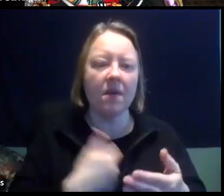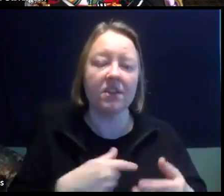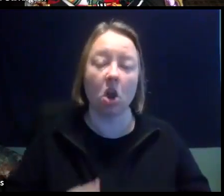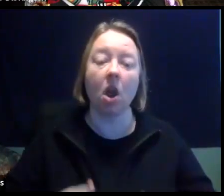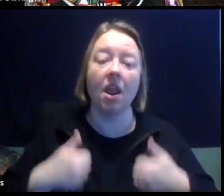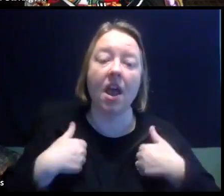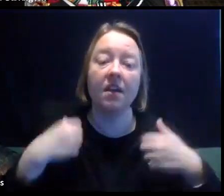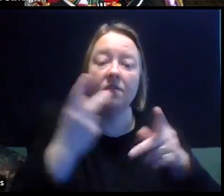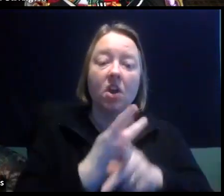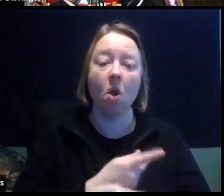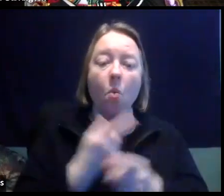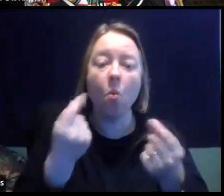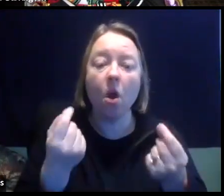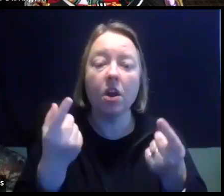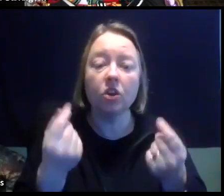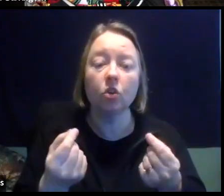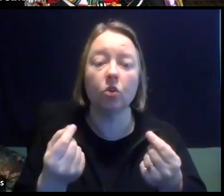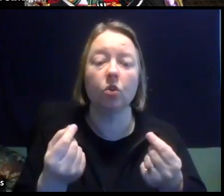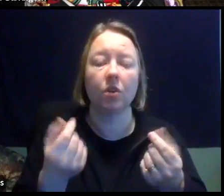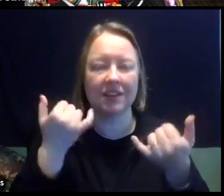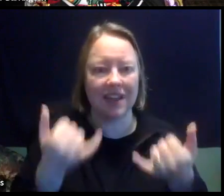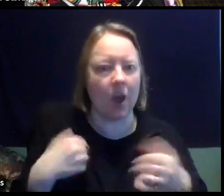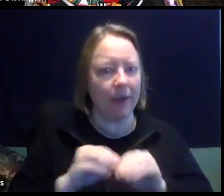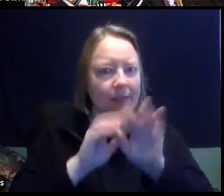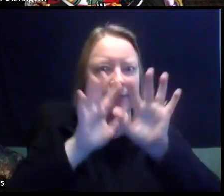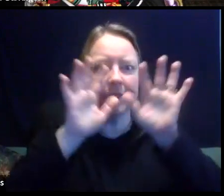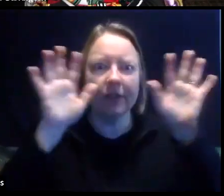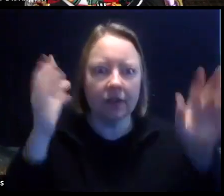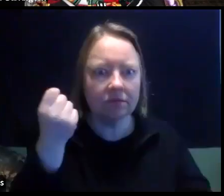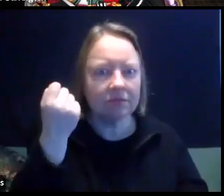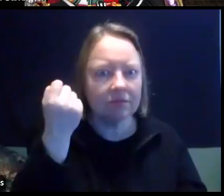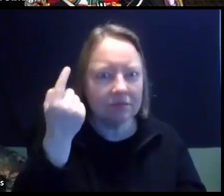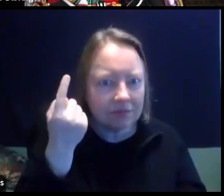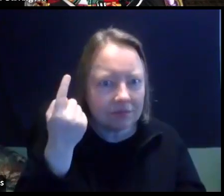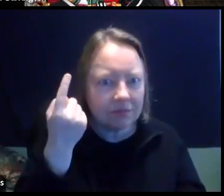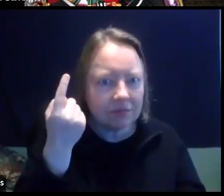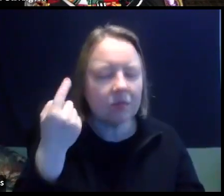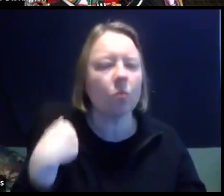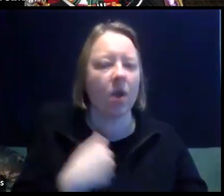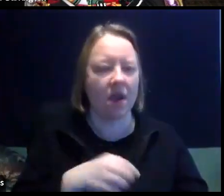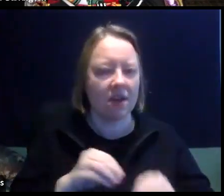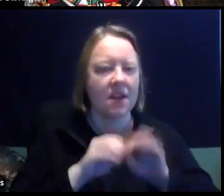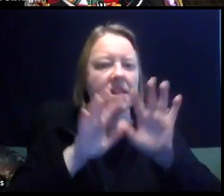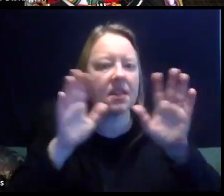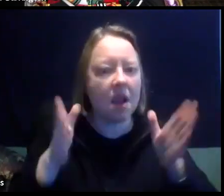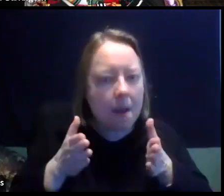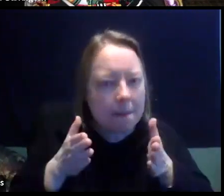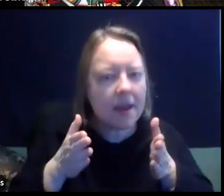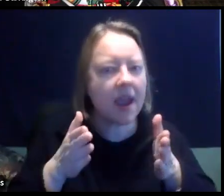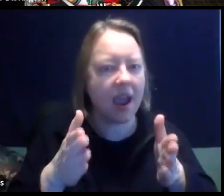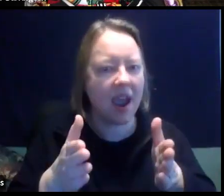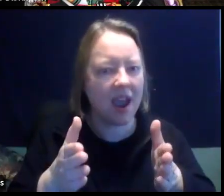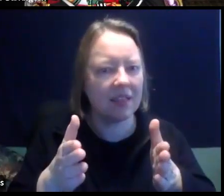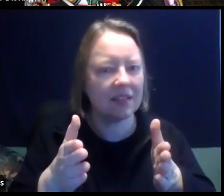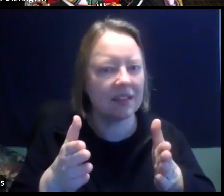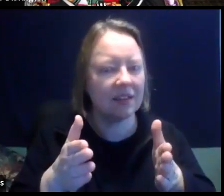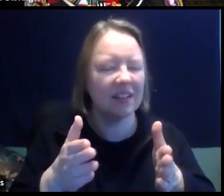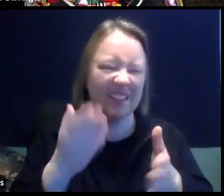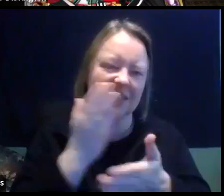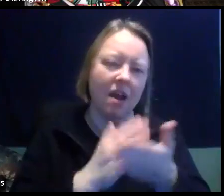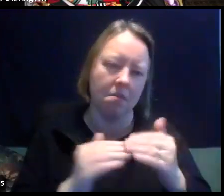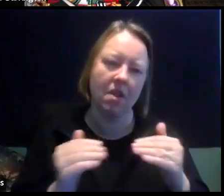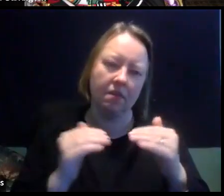to do with the clarity we've been afforded. We have a very clear path forward on some levels, but we've